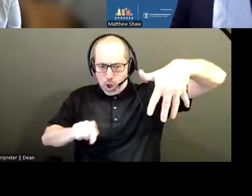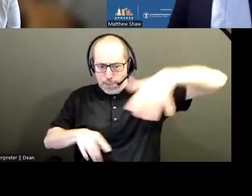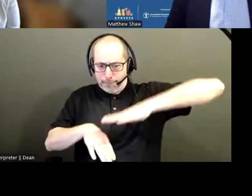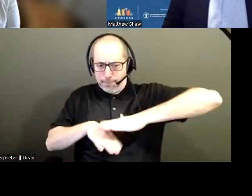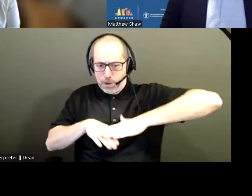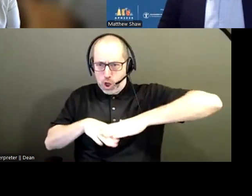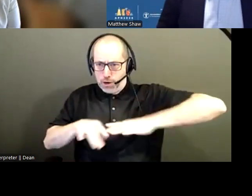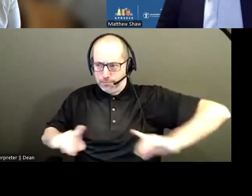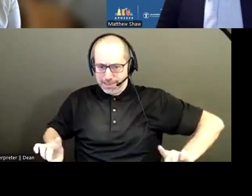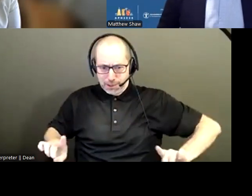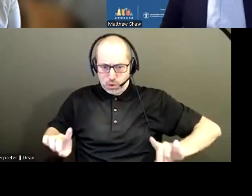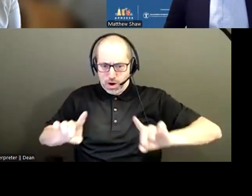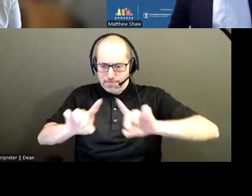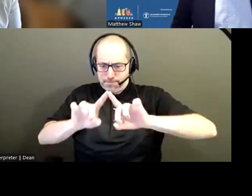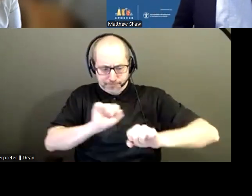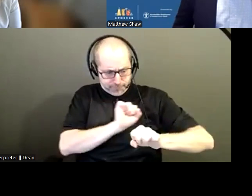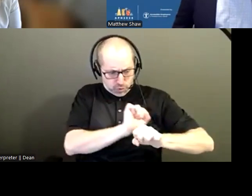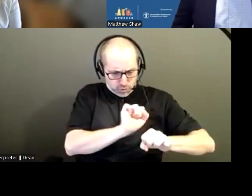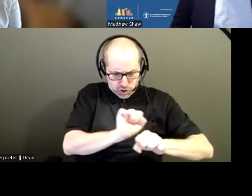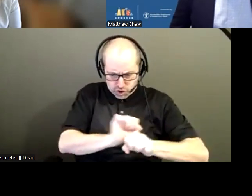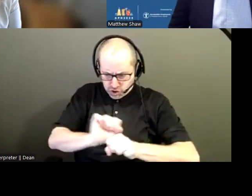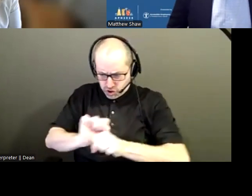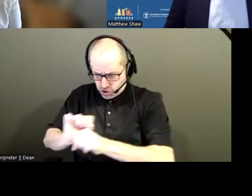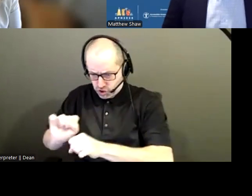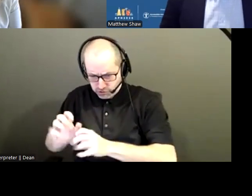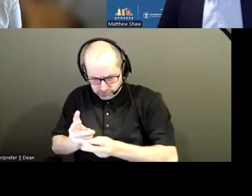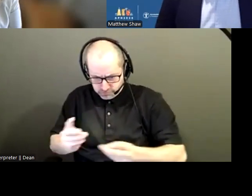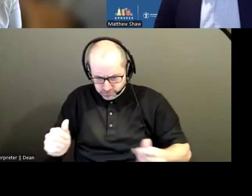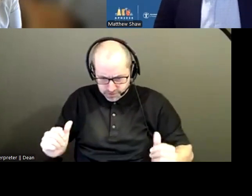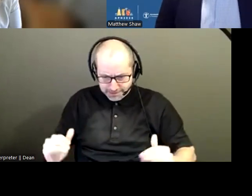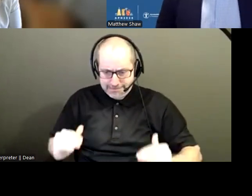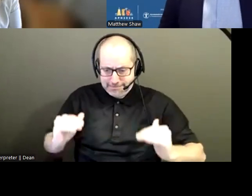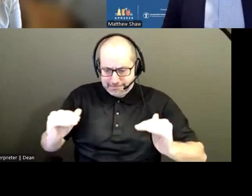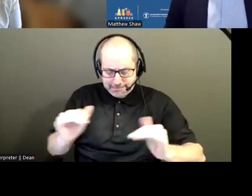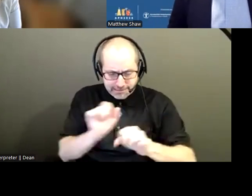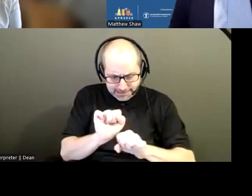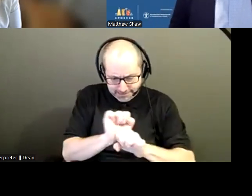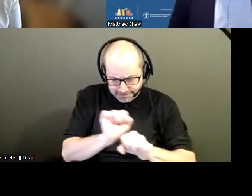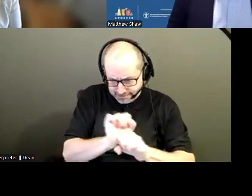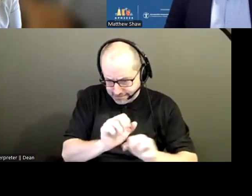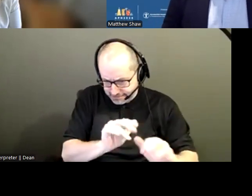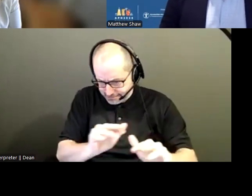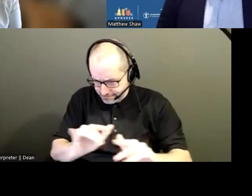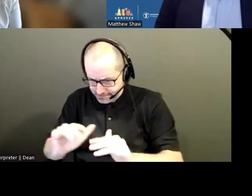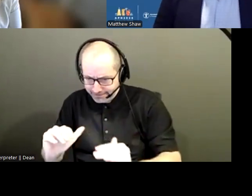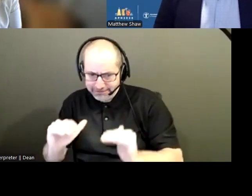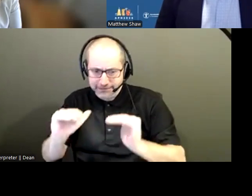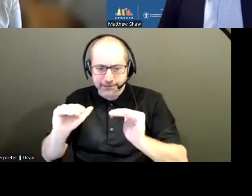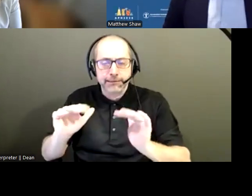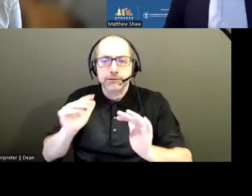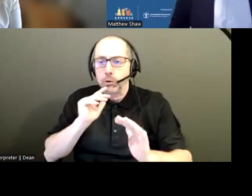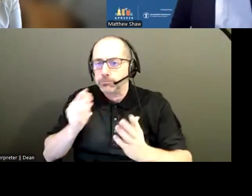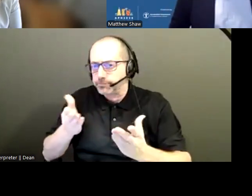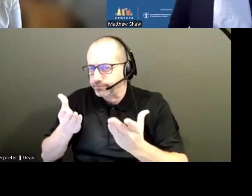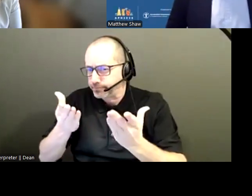that can be useful before or alongside a wider organizational reporting